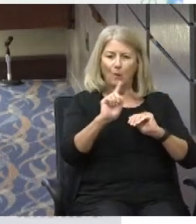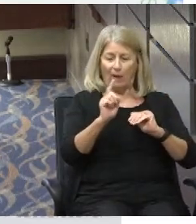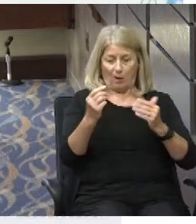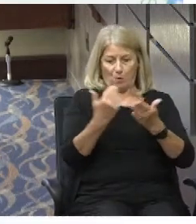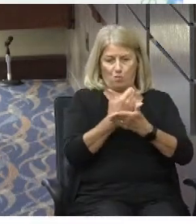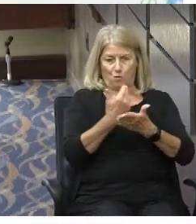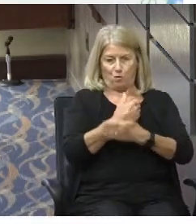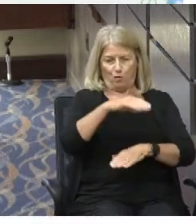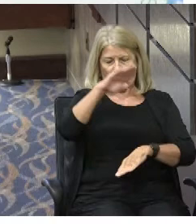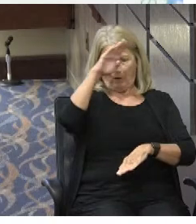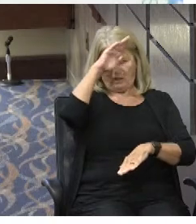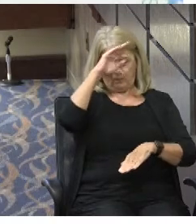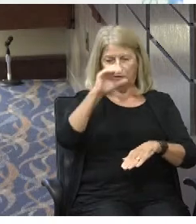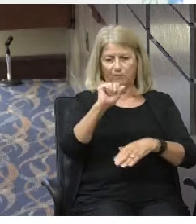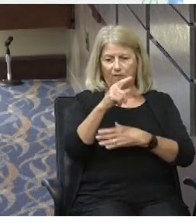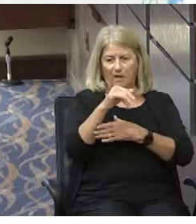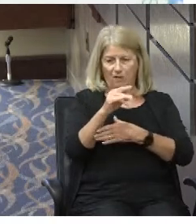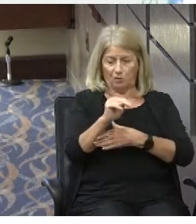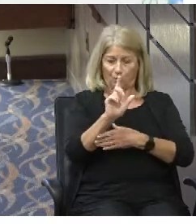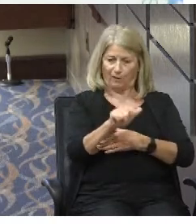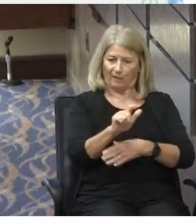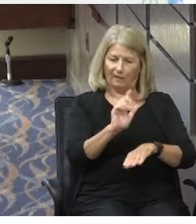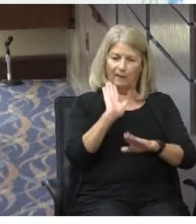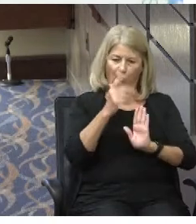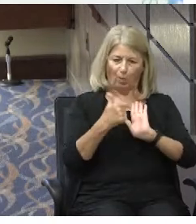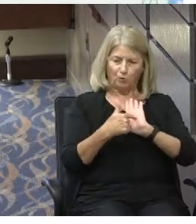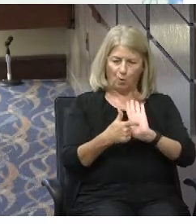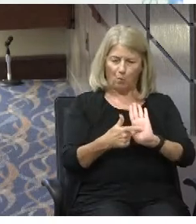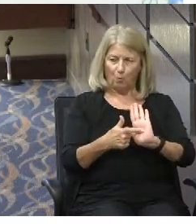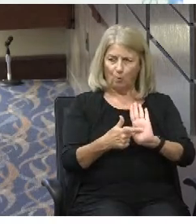station is, you can click on that and it'll show you.